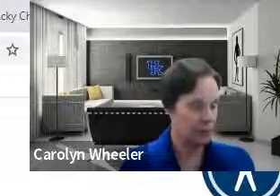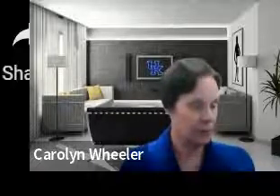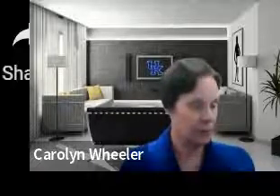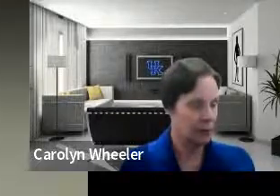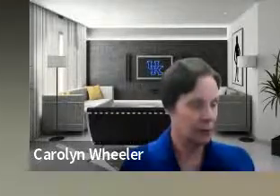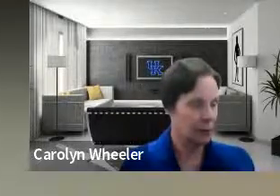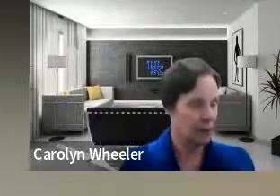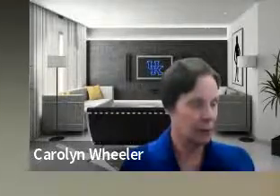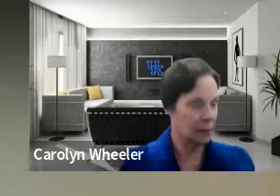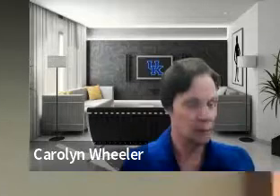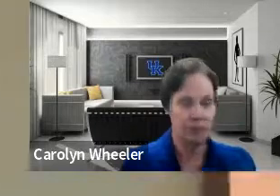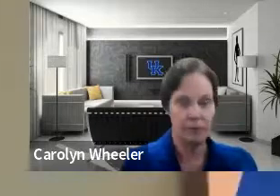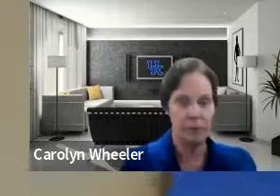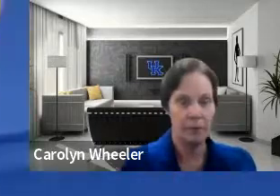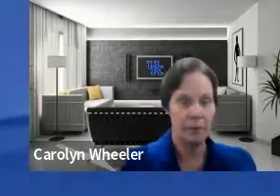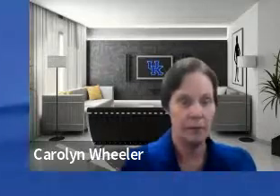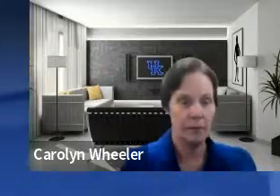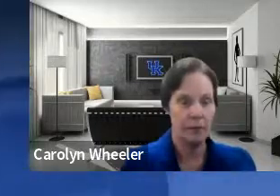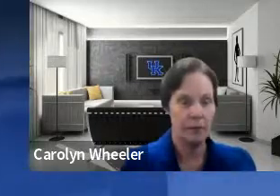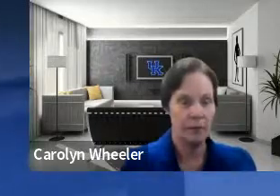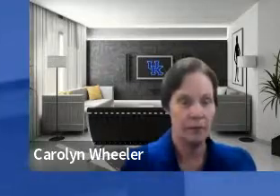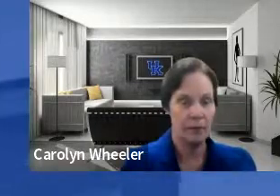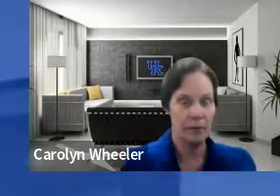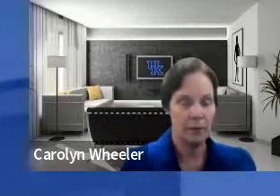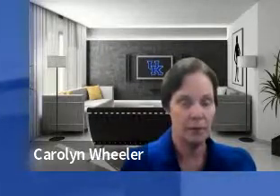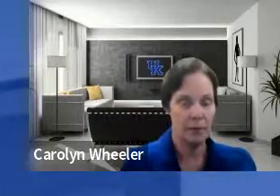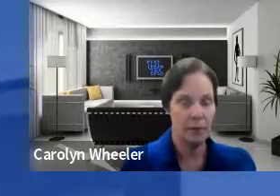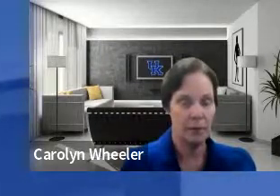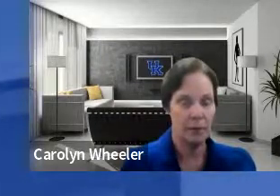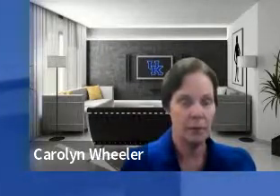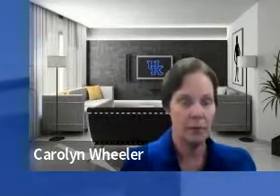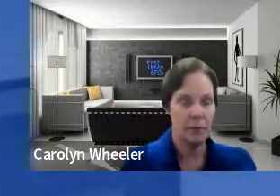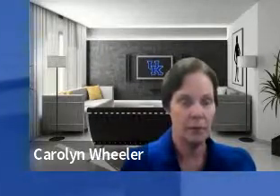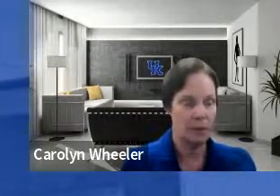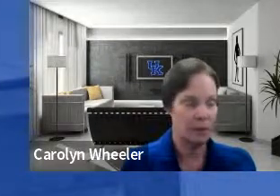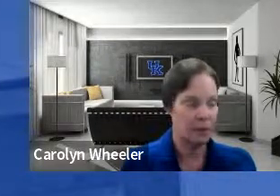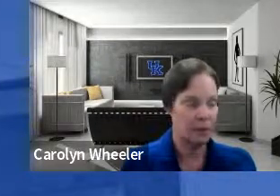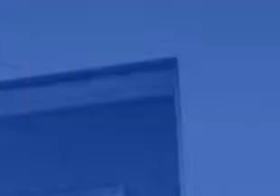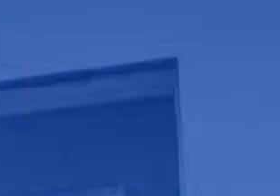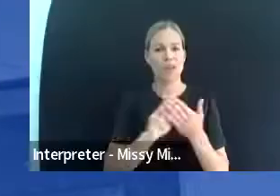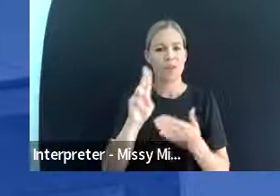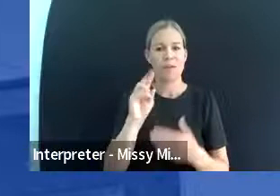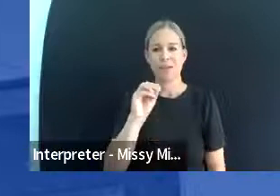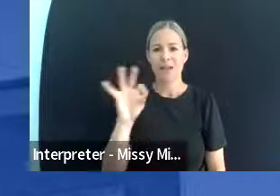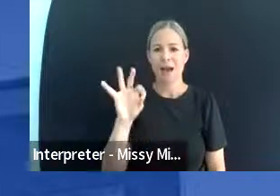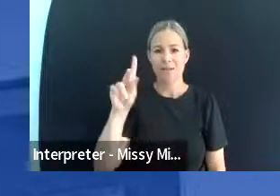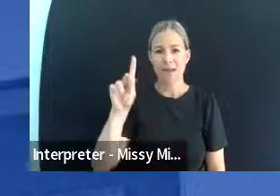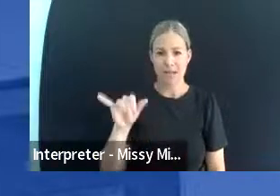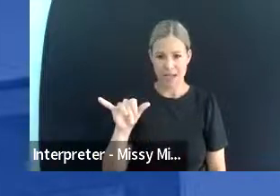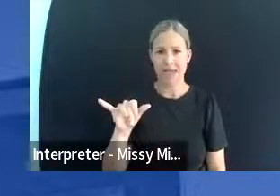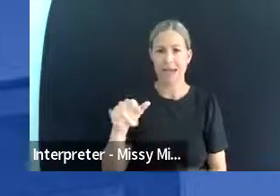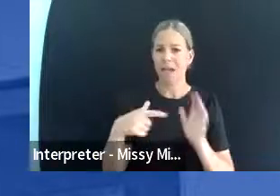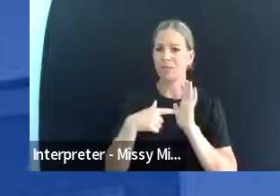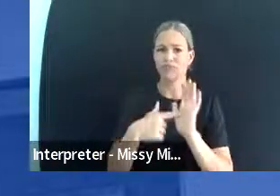Since 1969, the Human Development Institute at the University of Kentucky has worked to improve the lives of people